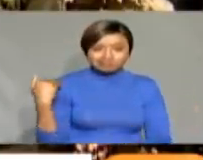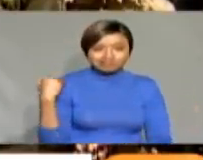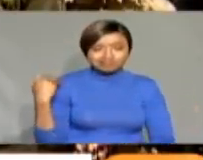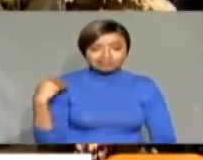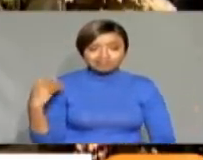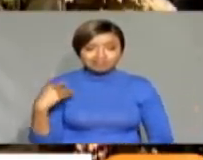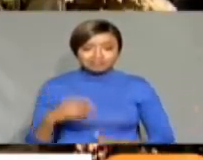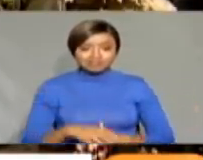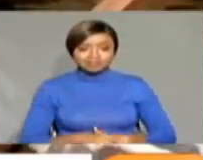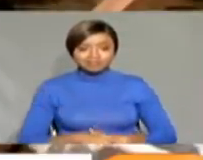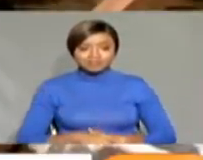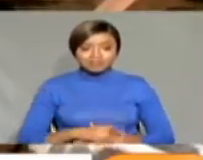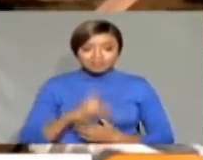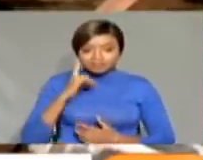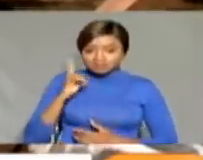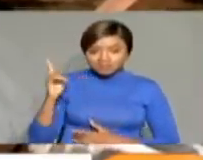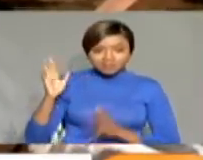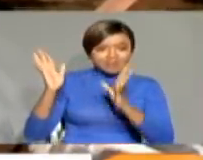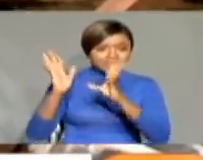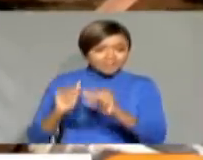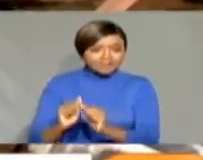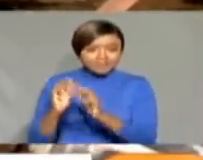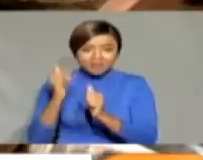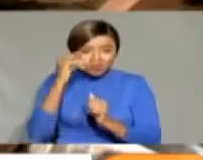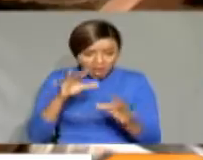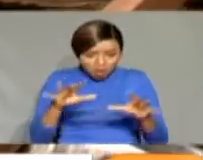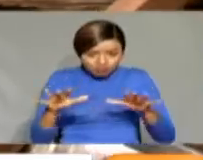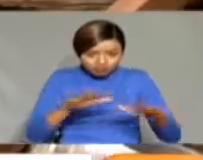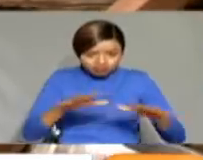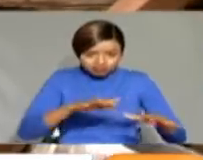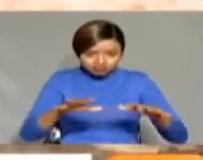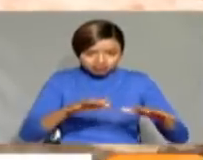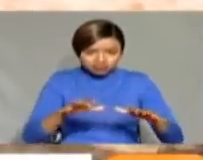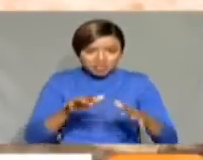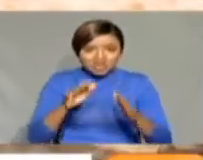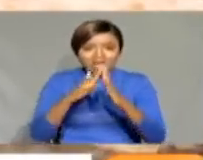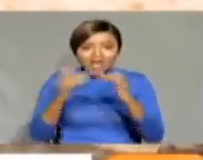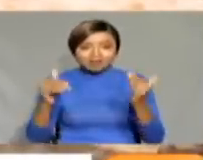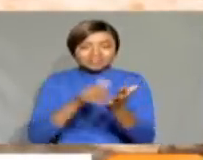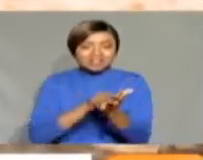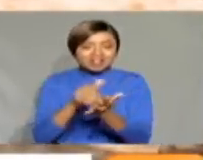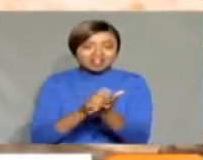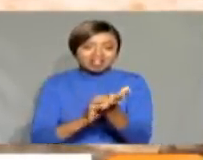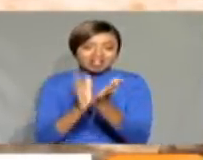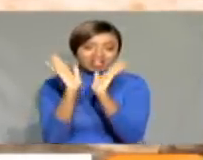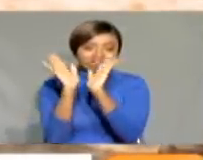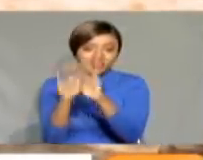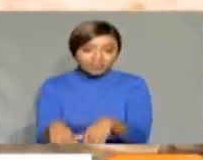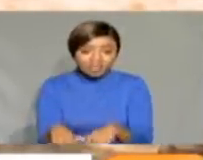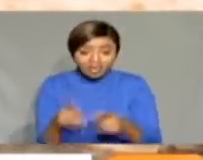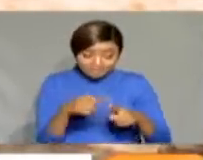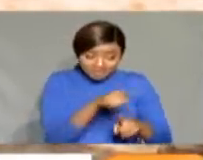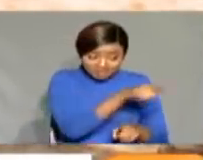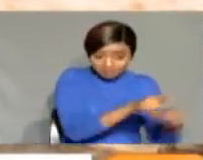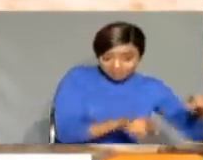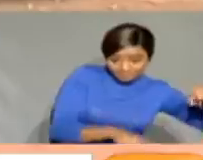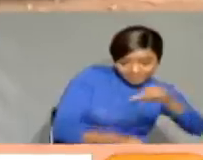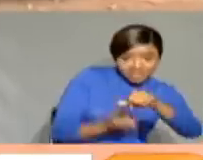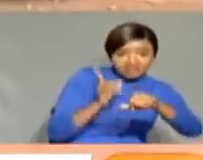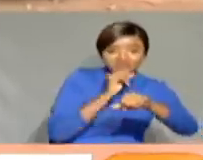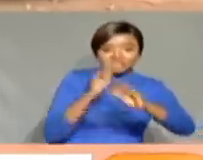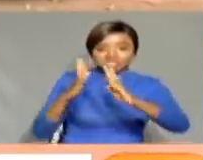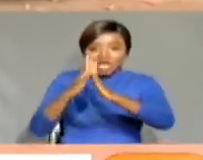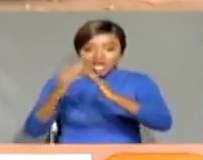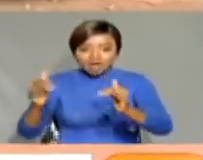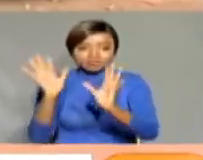began crumbling due to the blasts that caused tremors and weakened the house. Eventually, he was compensated by the contractor and brought down the